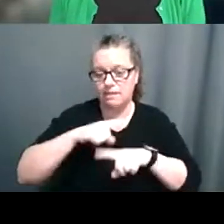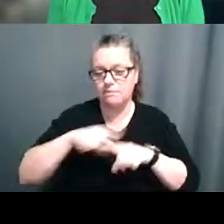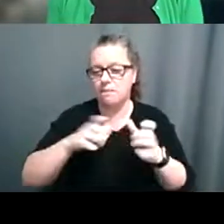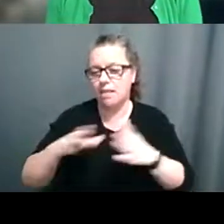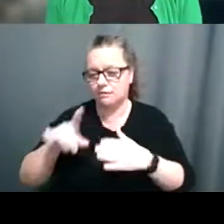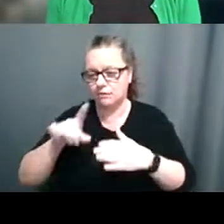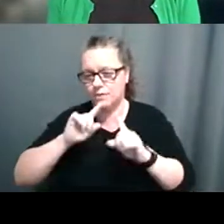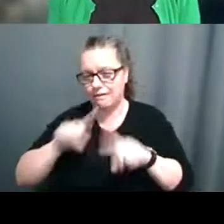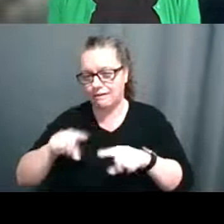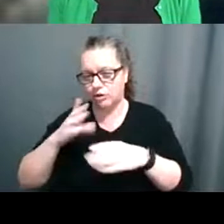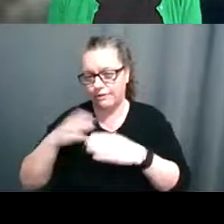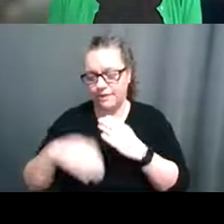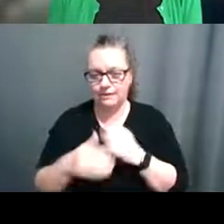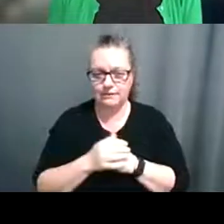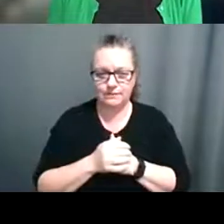the end.